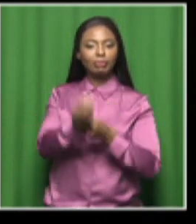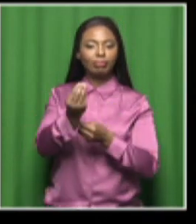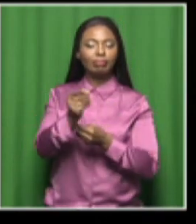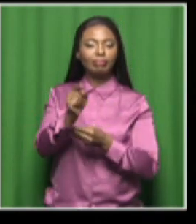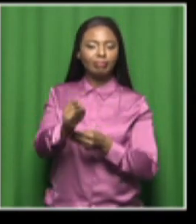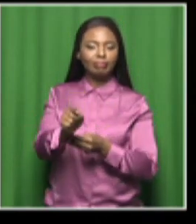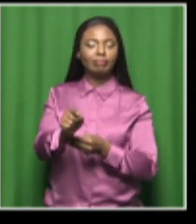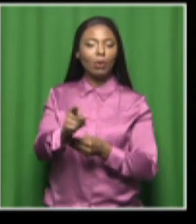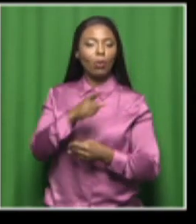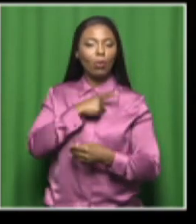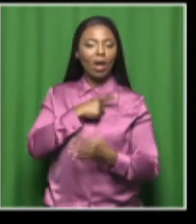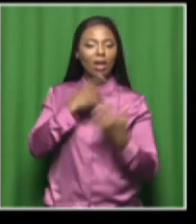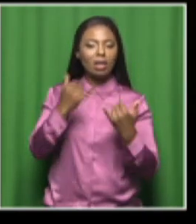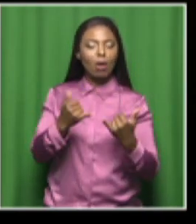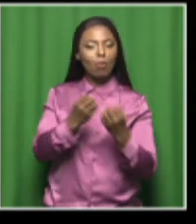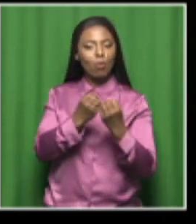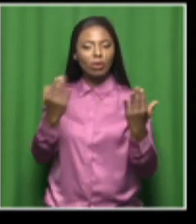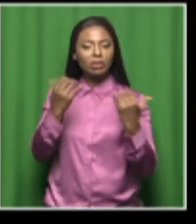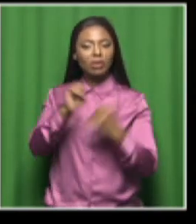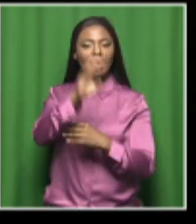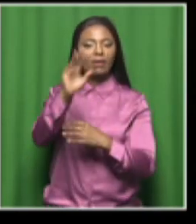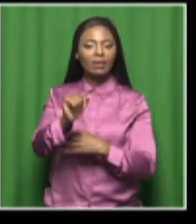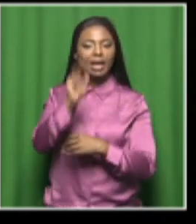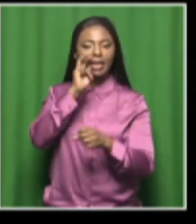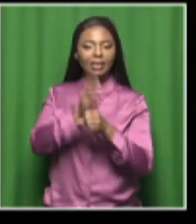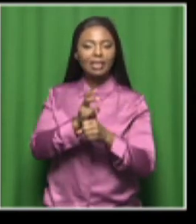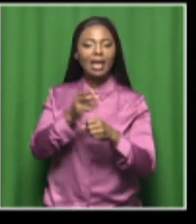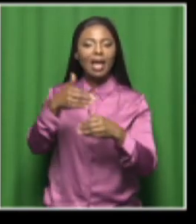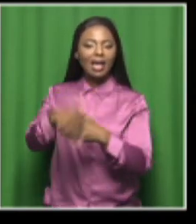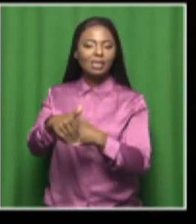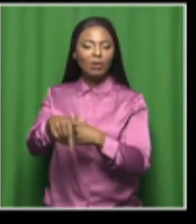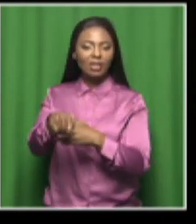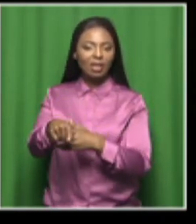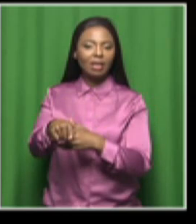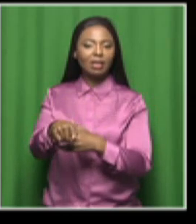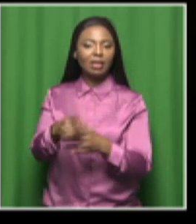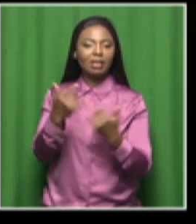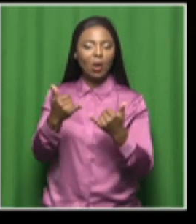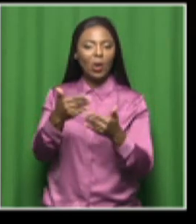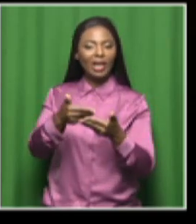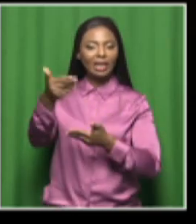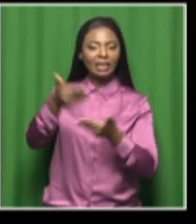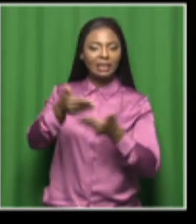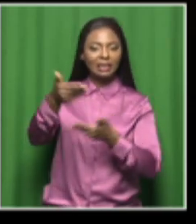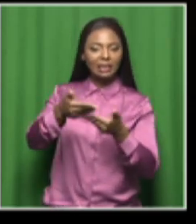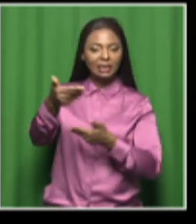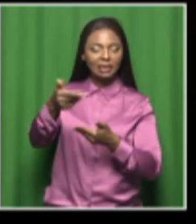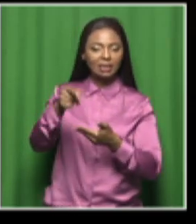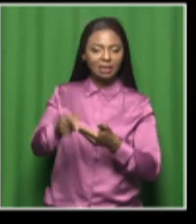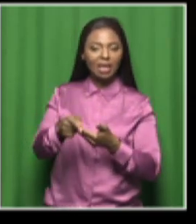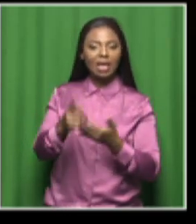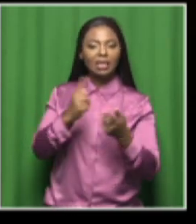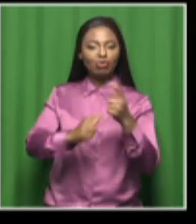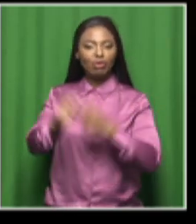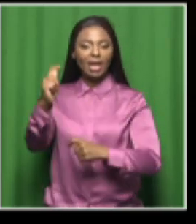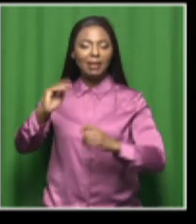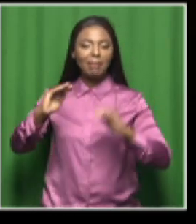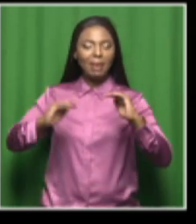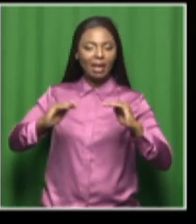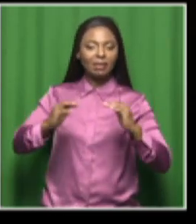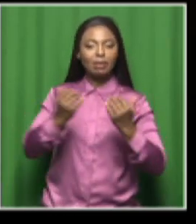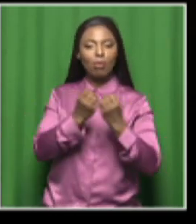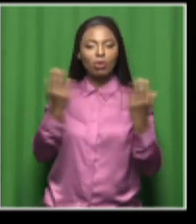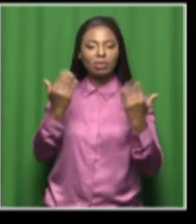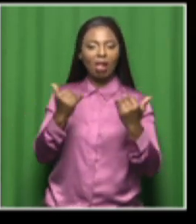Harbour robs South Africa of much needed export receipts. And the trade balance slipped into a smaller surplus